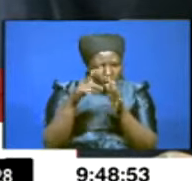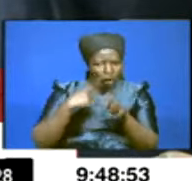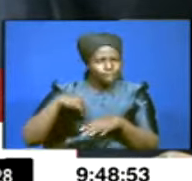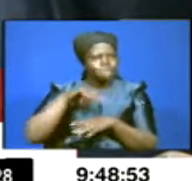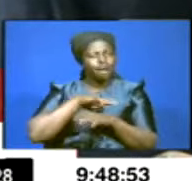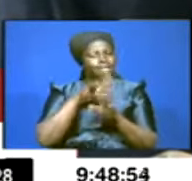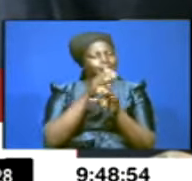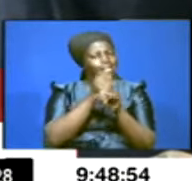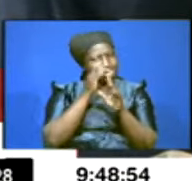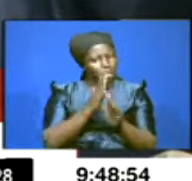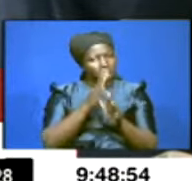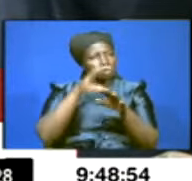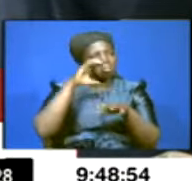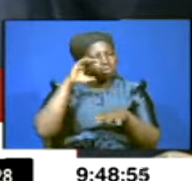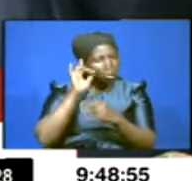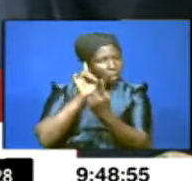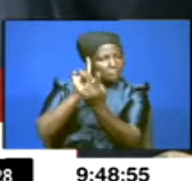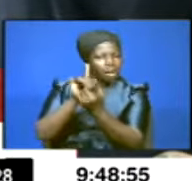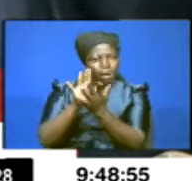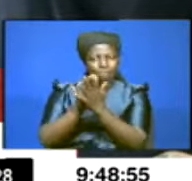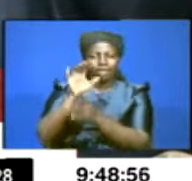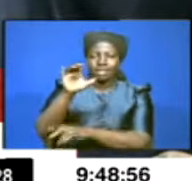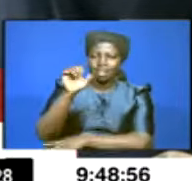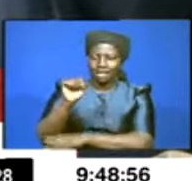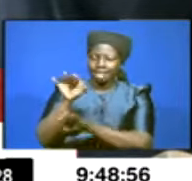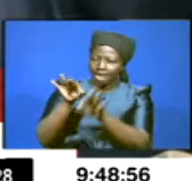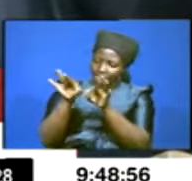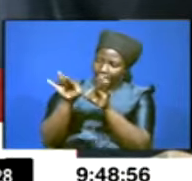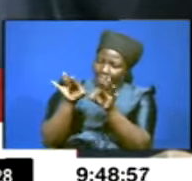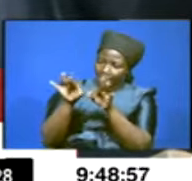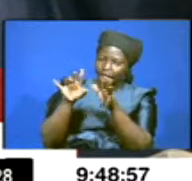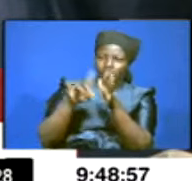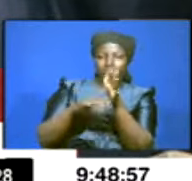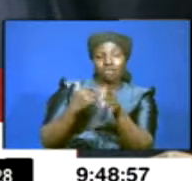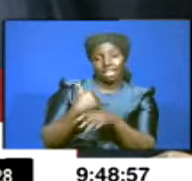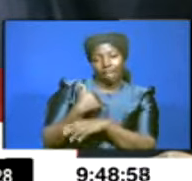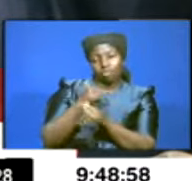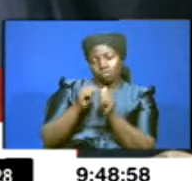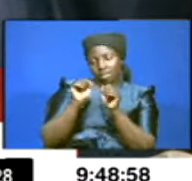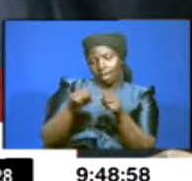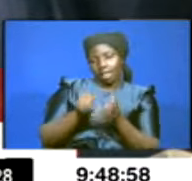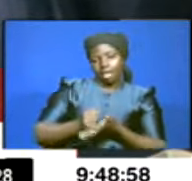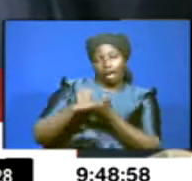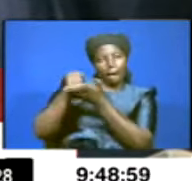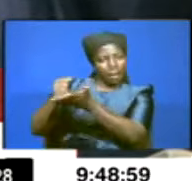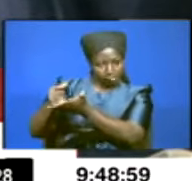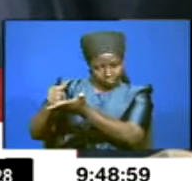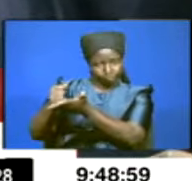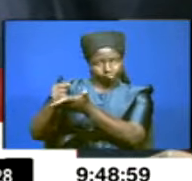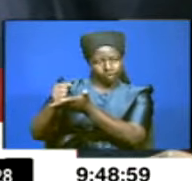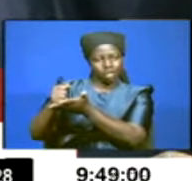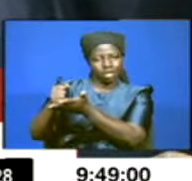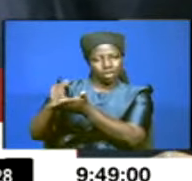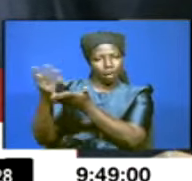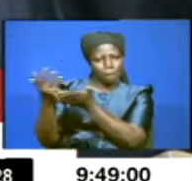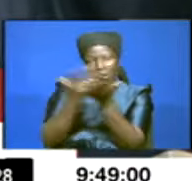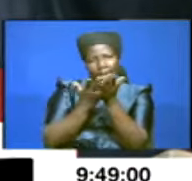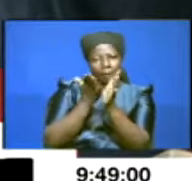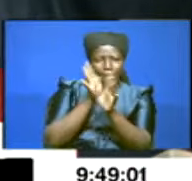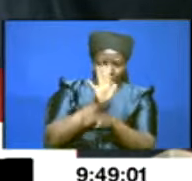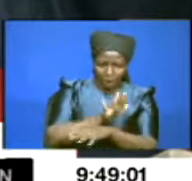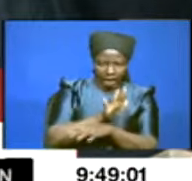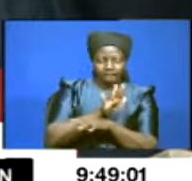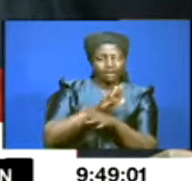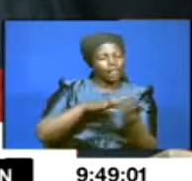waziri tuweze kumwelezea mambo yale tuko nayo yale ambayo yanaweza kumsaidia yeye kuweza kurudisha hali ya